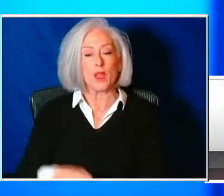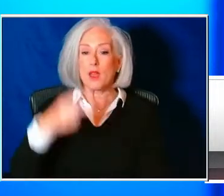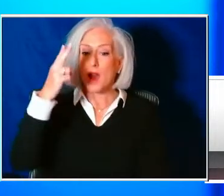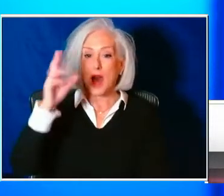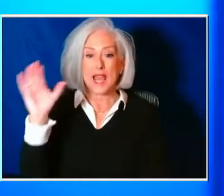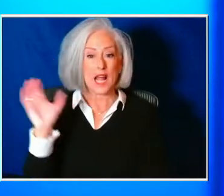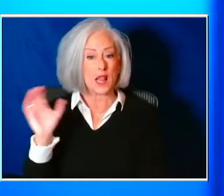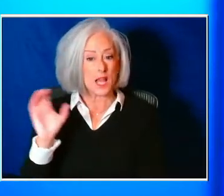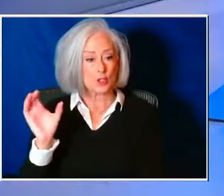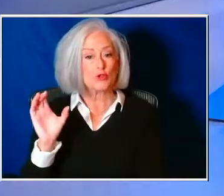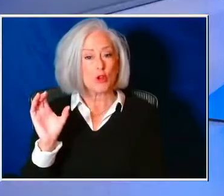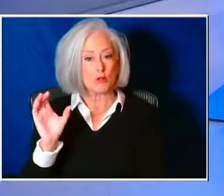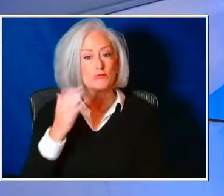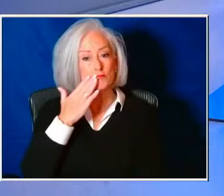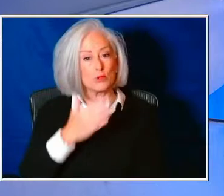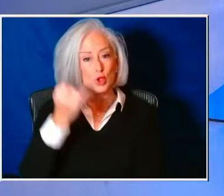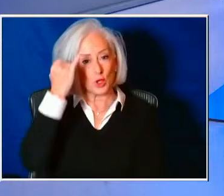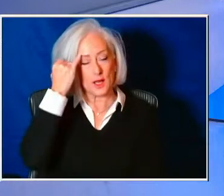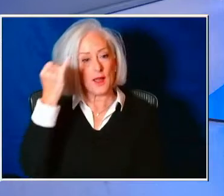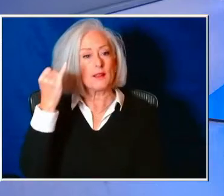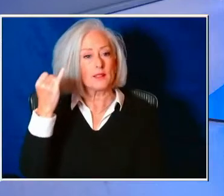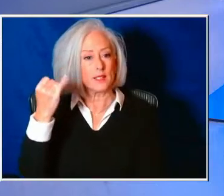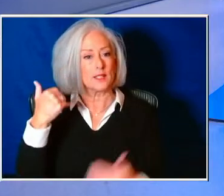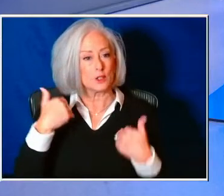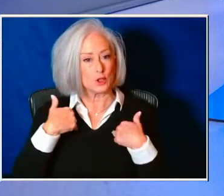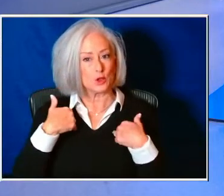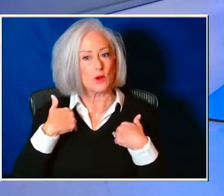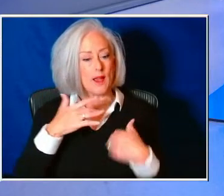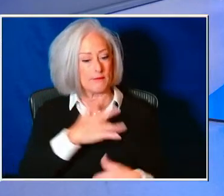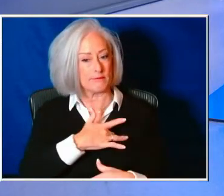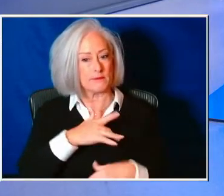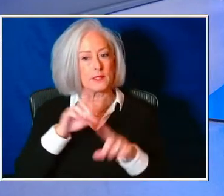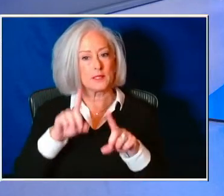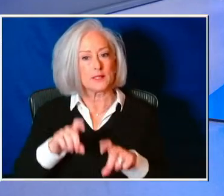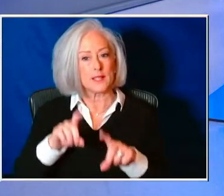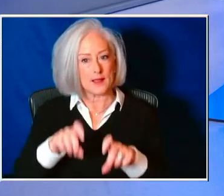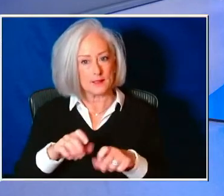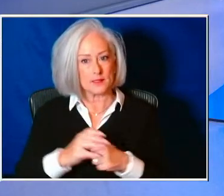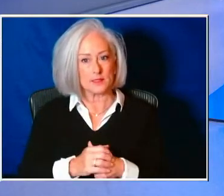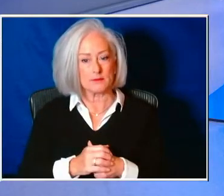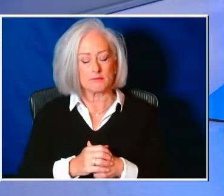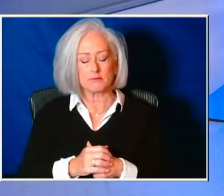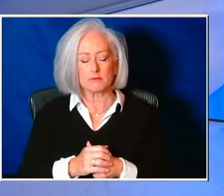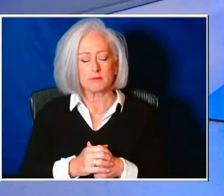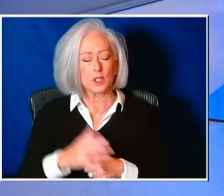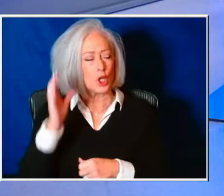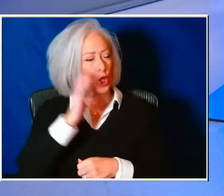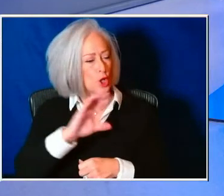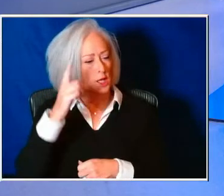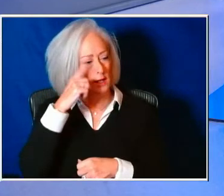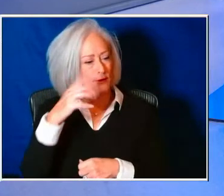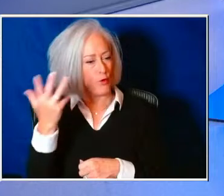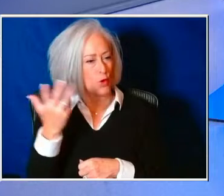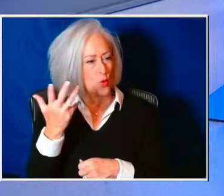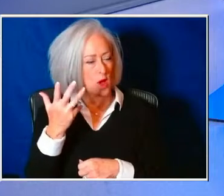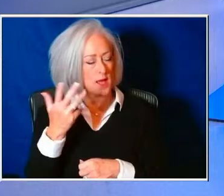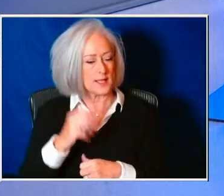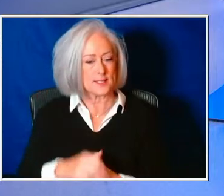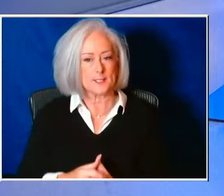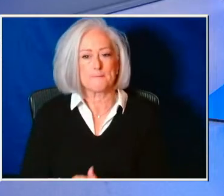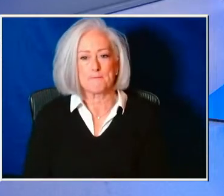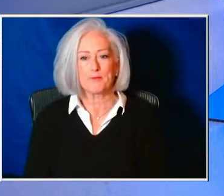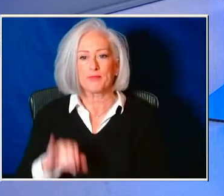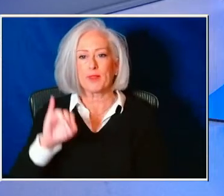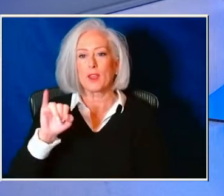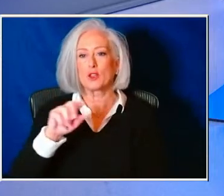good candidate to get the calcium score. And what are they exactly looking for? Jill's getting set up and in place, but what is she going to